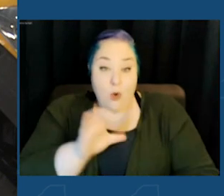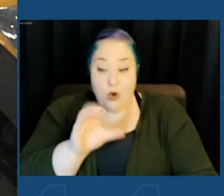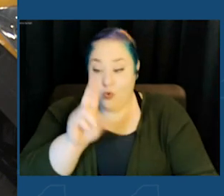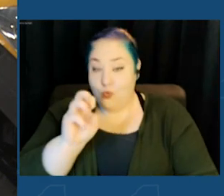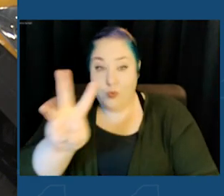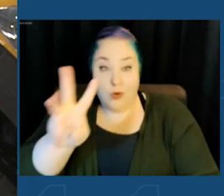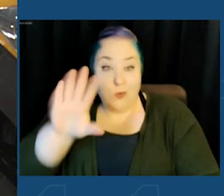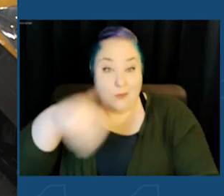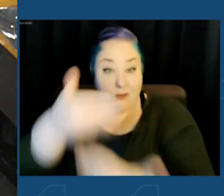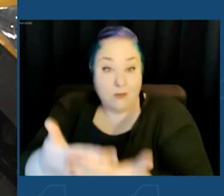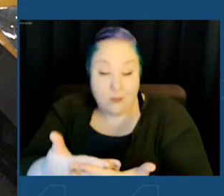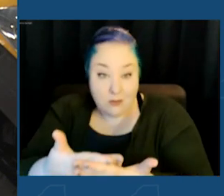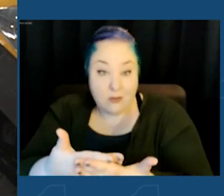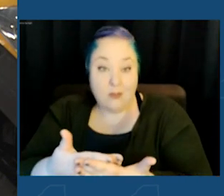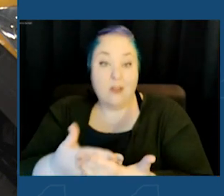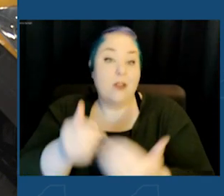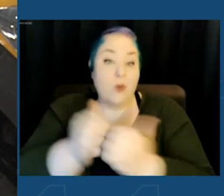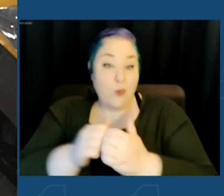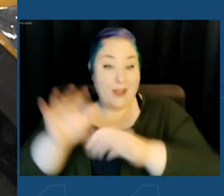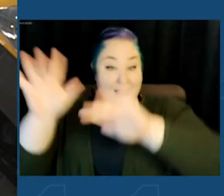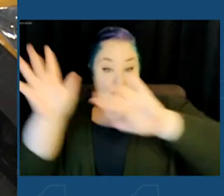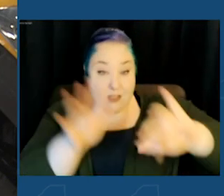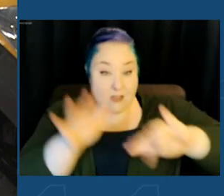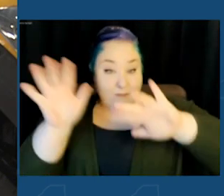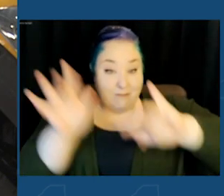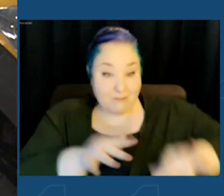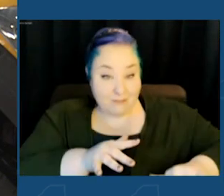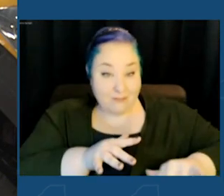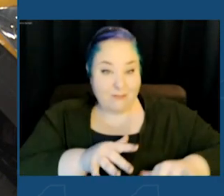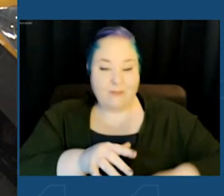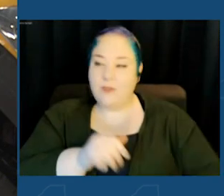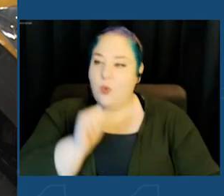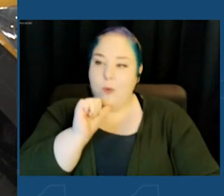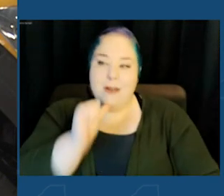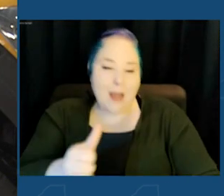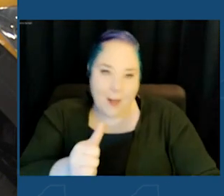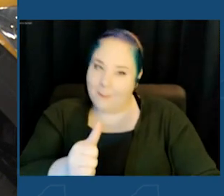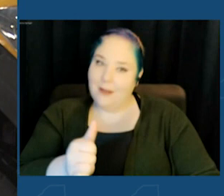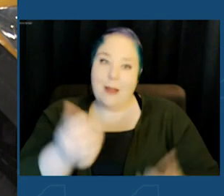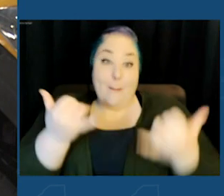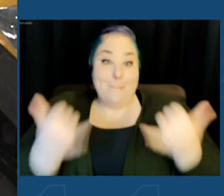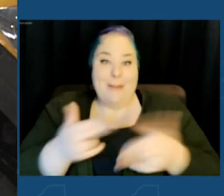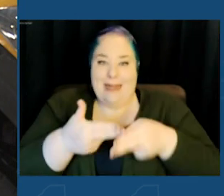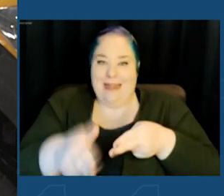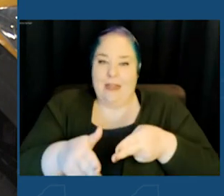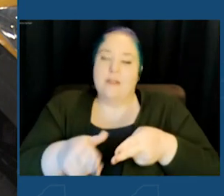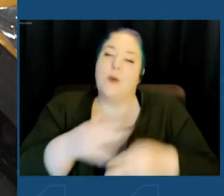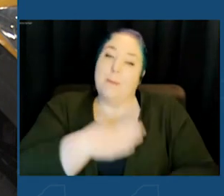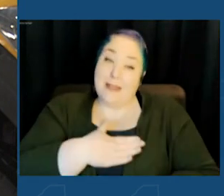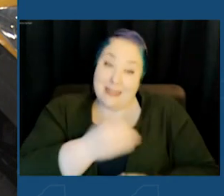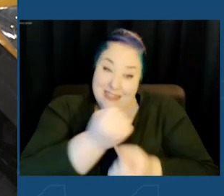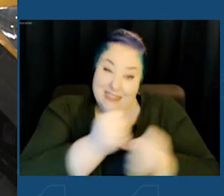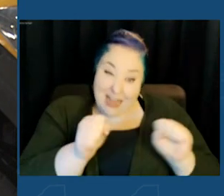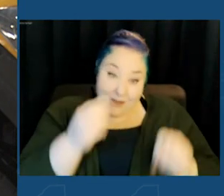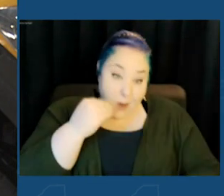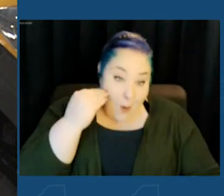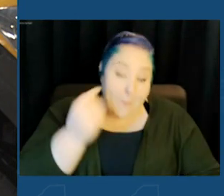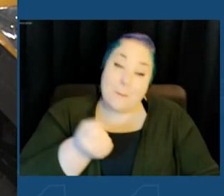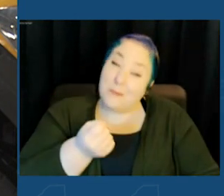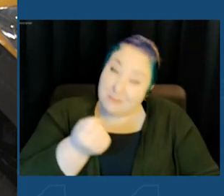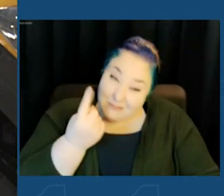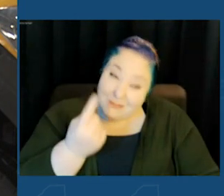blinding snowstorms so it's not going to be immediate and that is why we're asking people to be safe at home but I know there could be some very cold circumstances